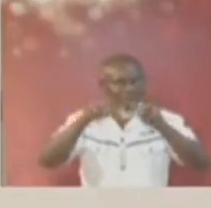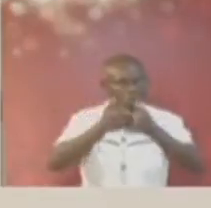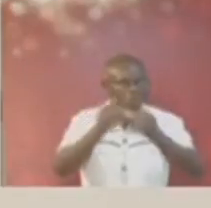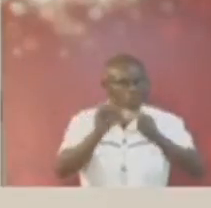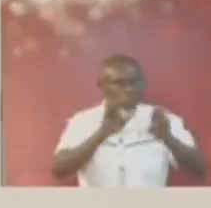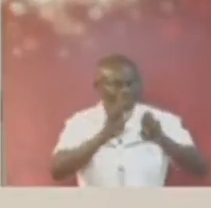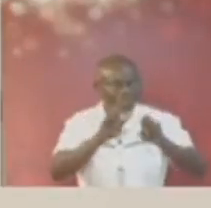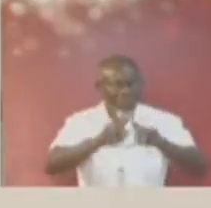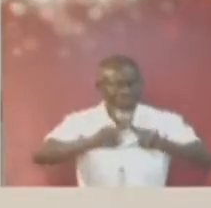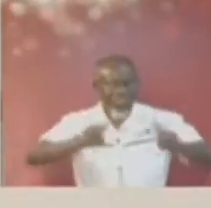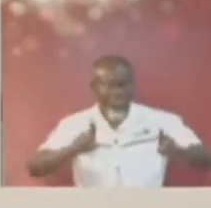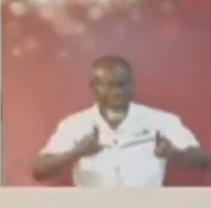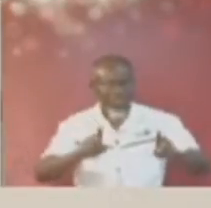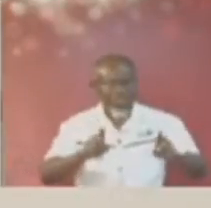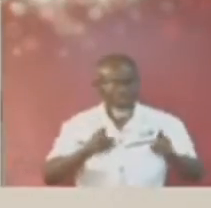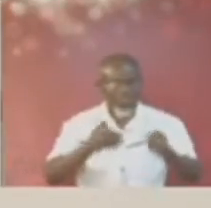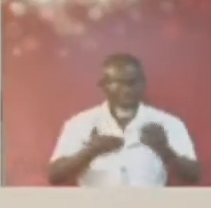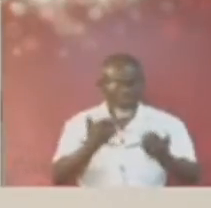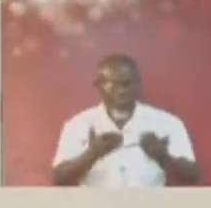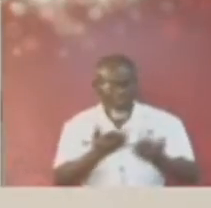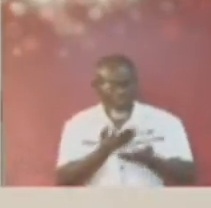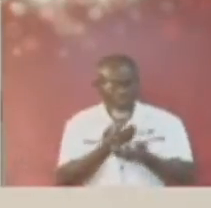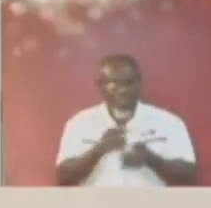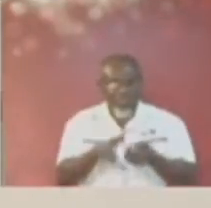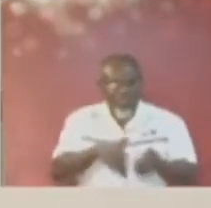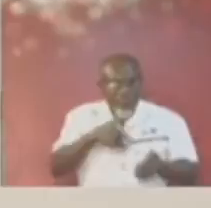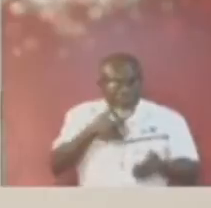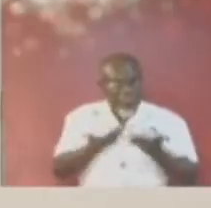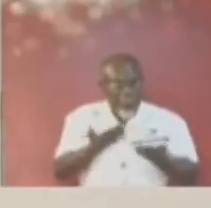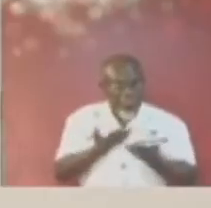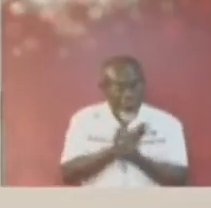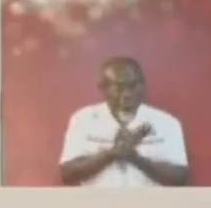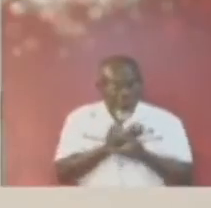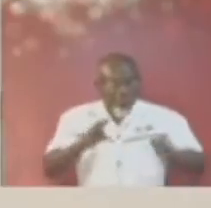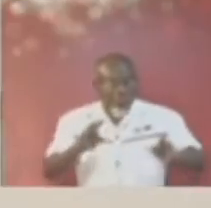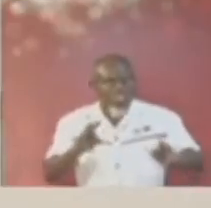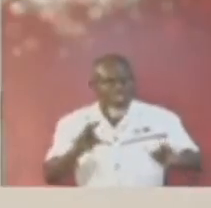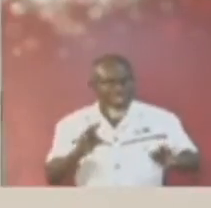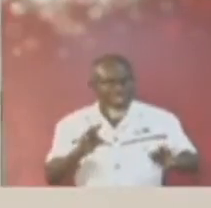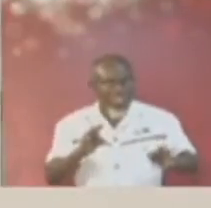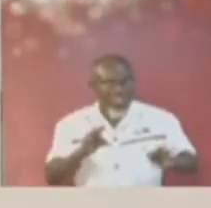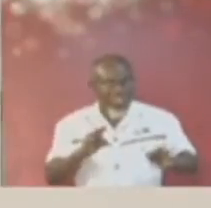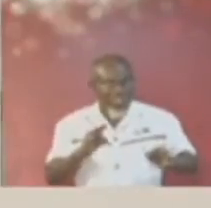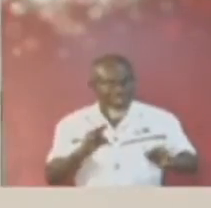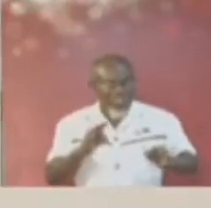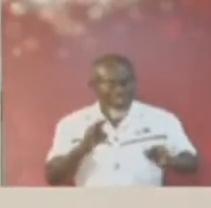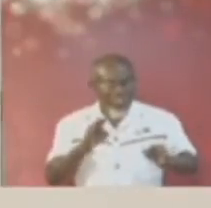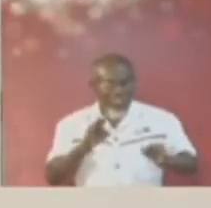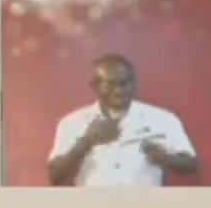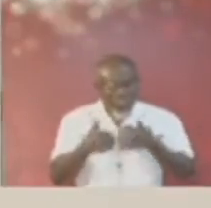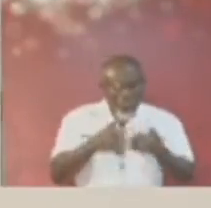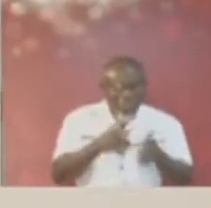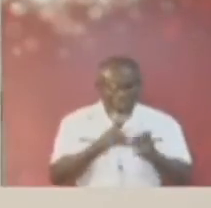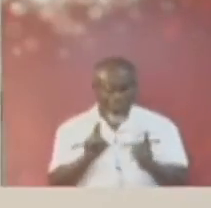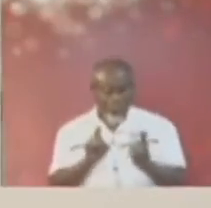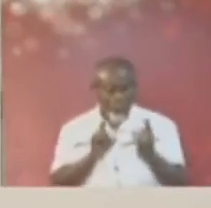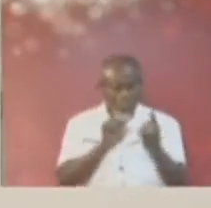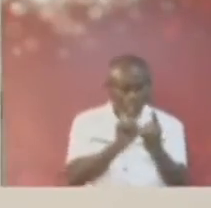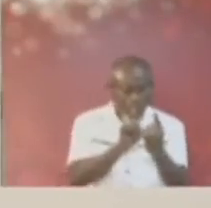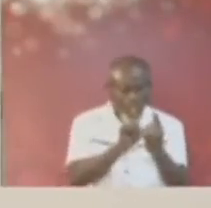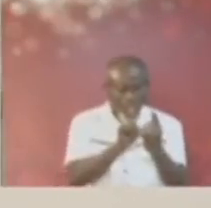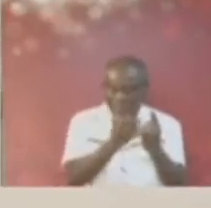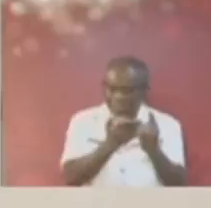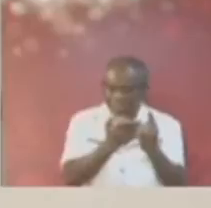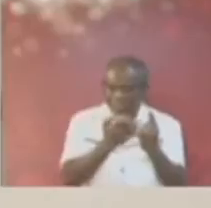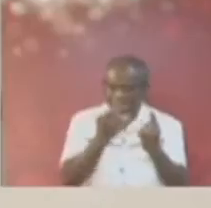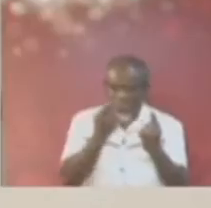where they don't actually pay attention to physical cues. They don't pay attention to how close people are to them. They don't pay attention to who's wearing a mask around